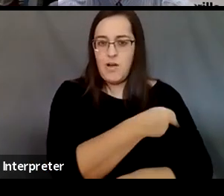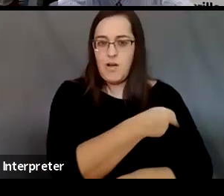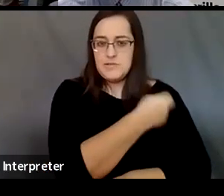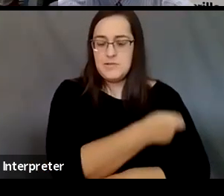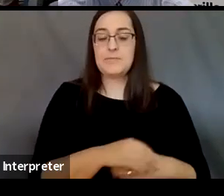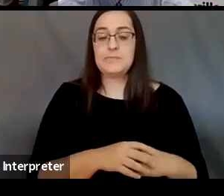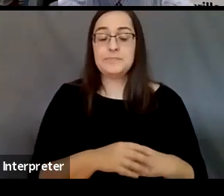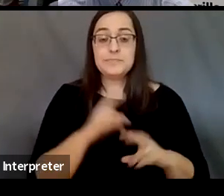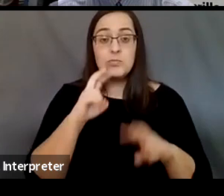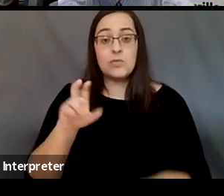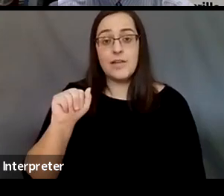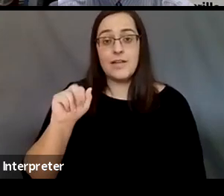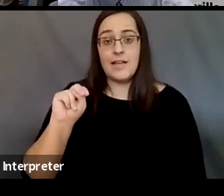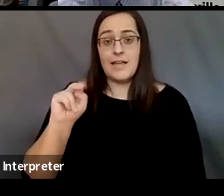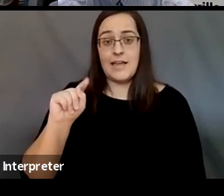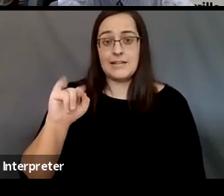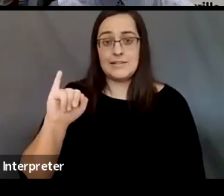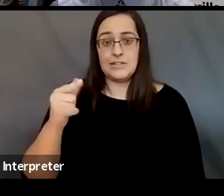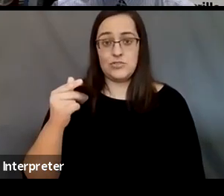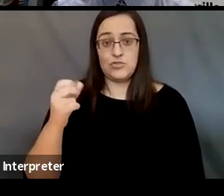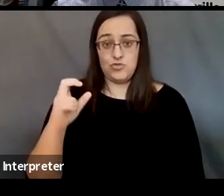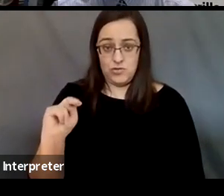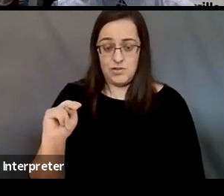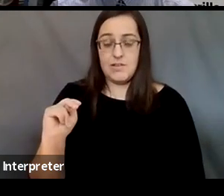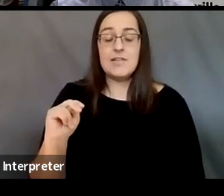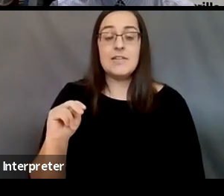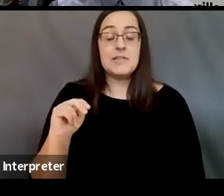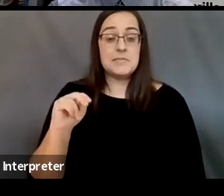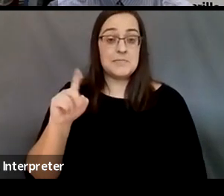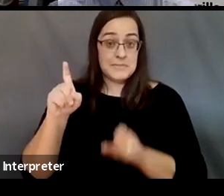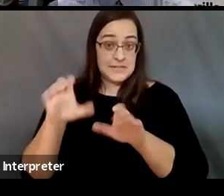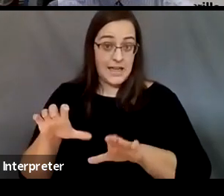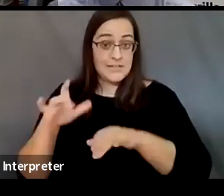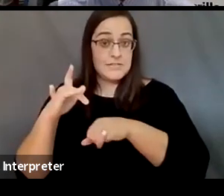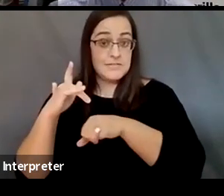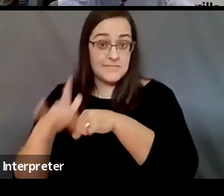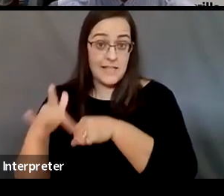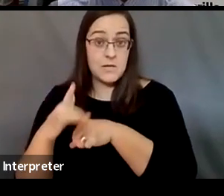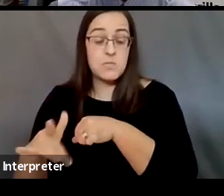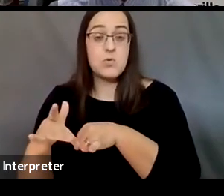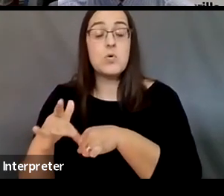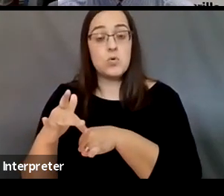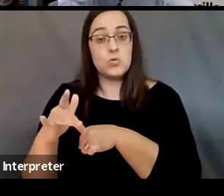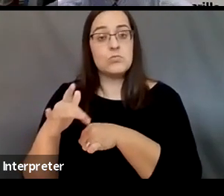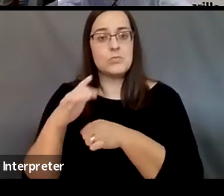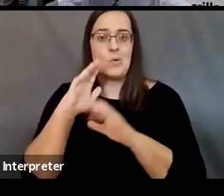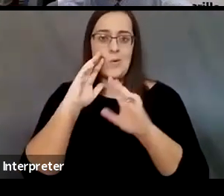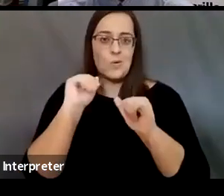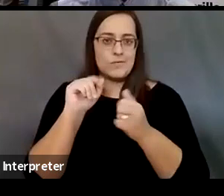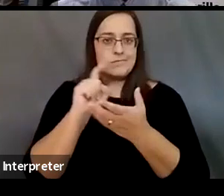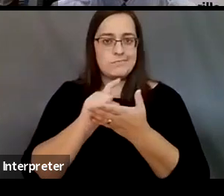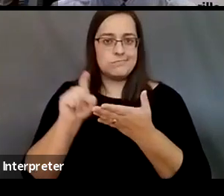an antigen platform. Once the test kits are going to be available for us, and hopefully over the next couple of